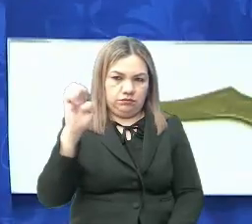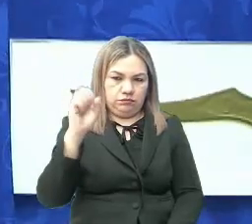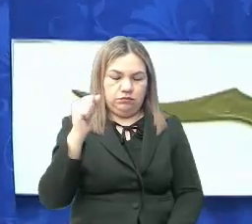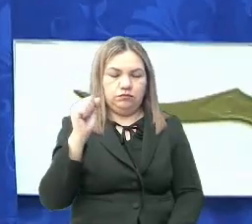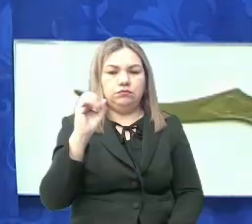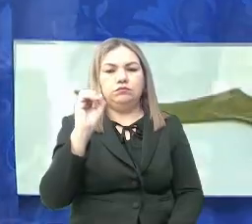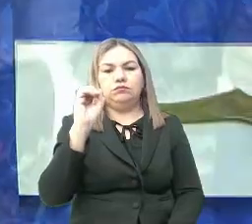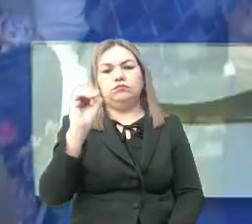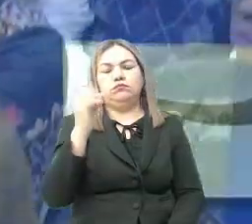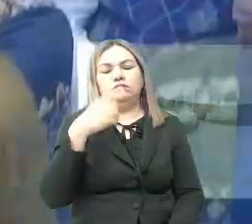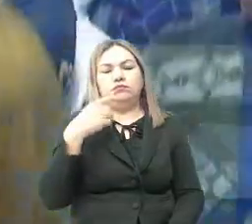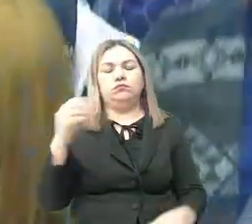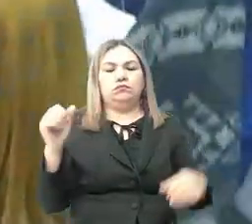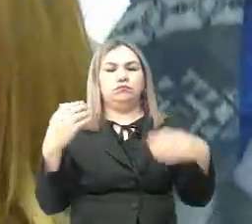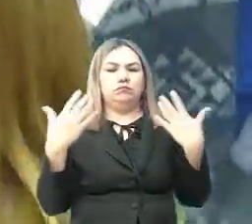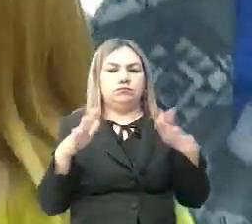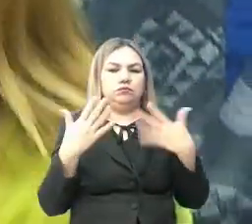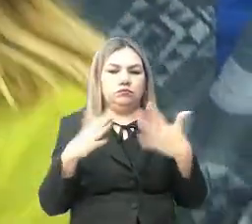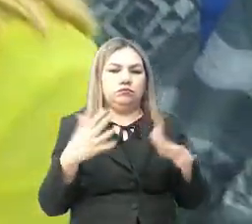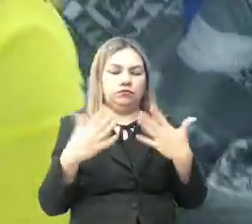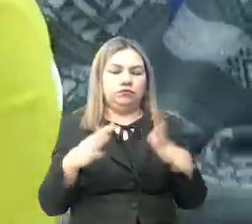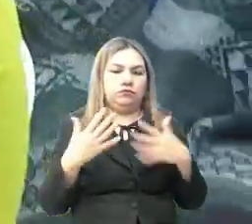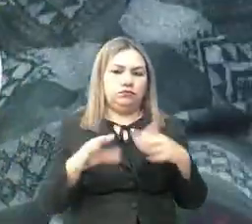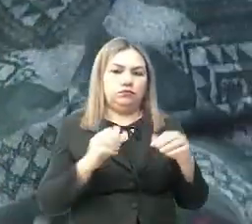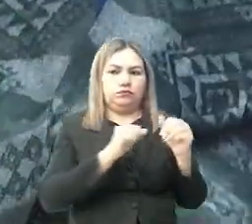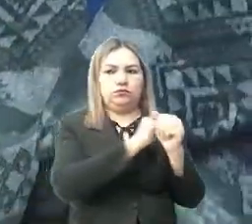the Lord is setting me.